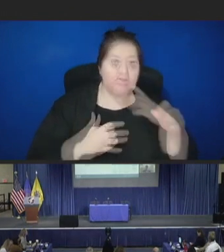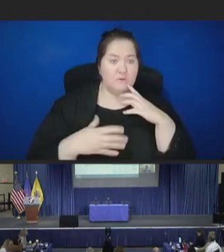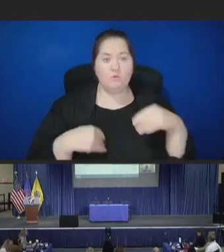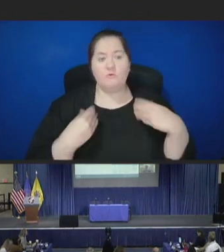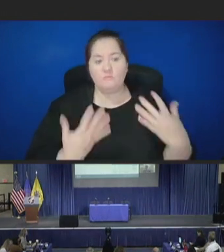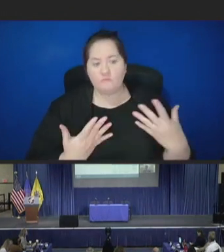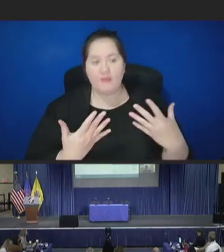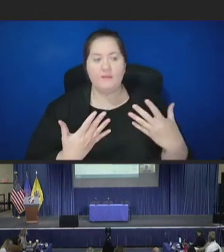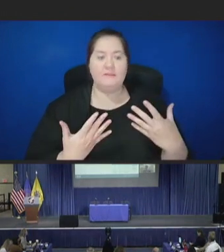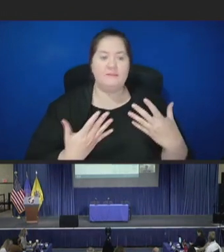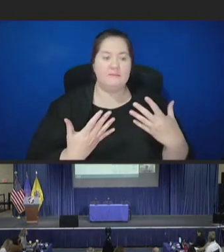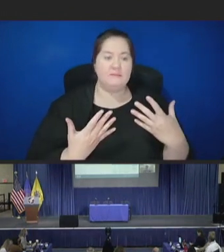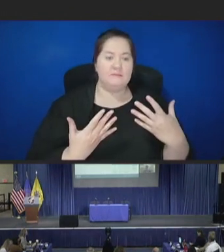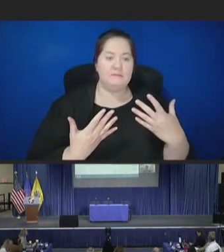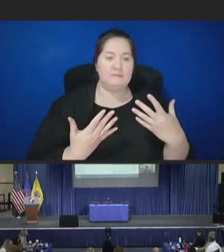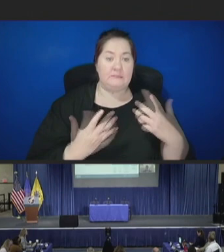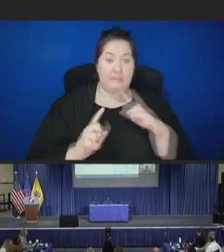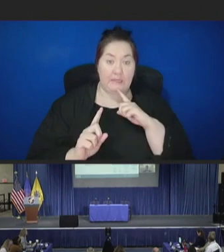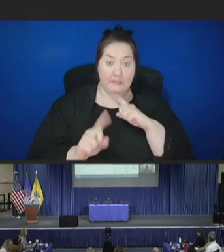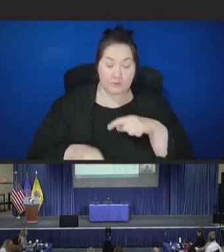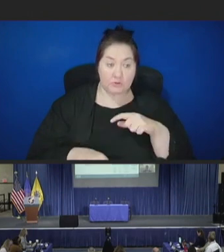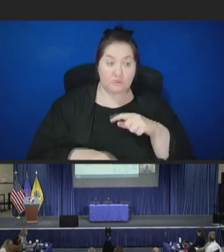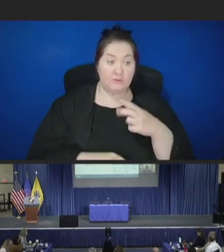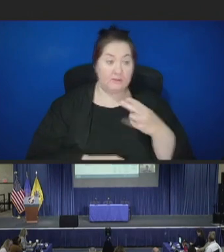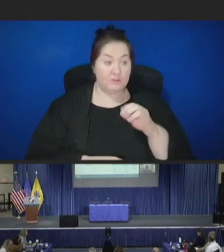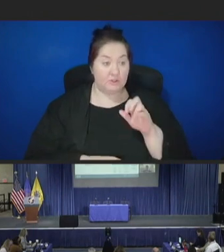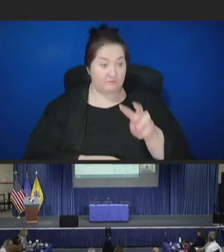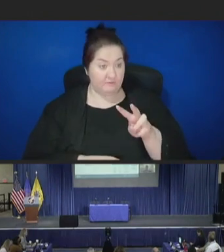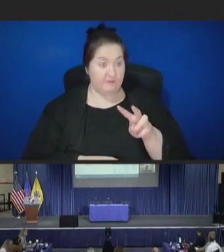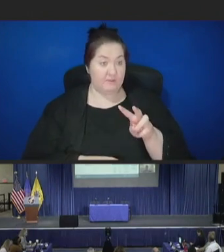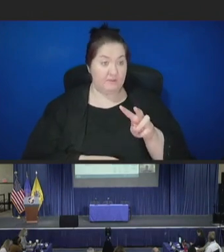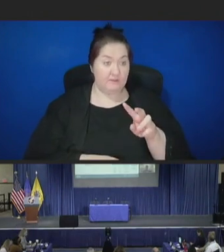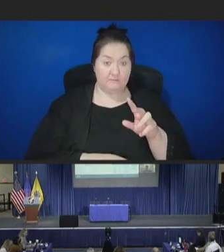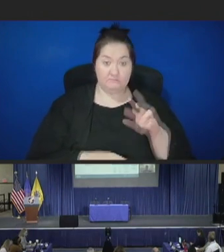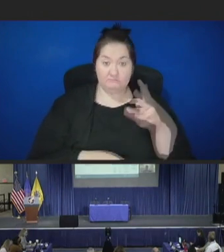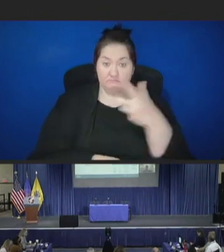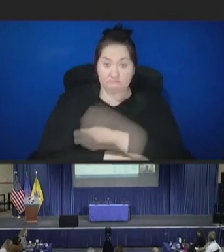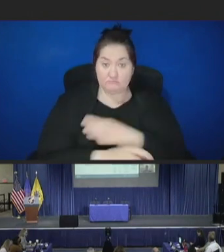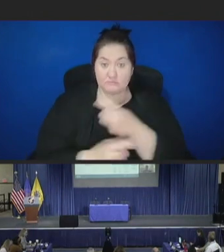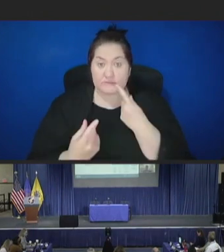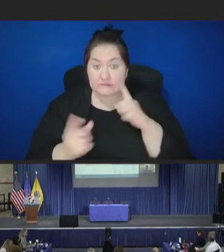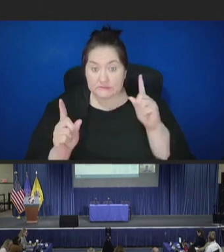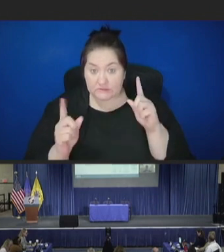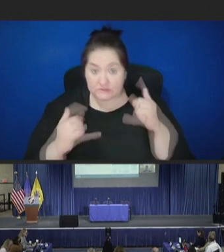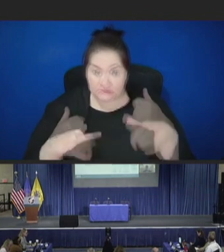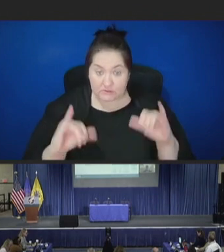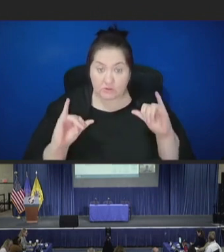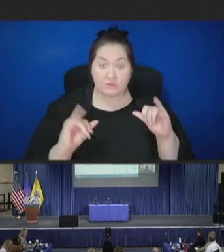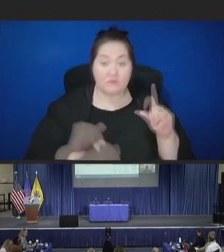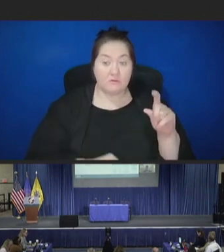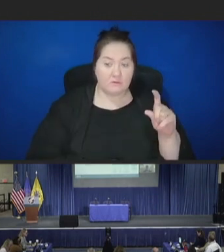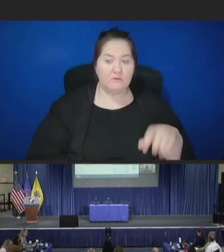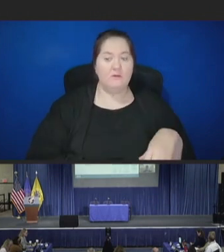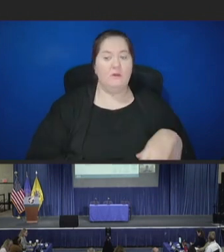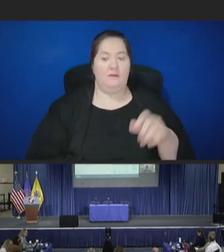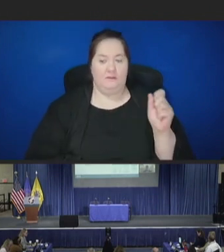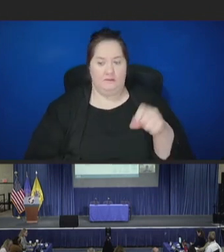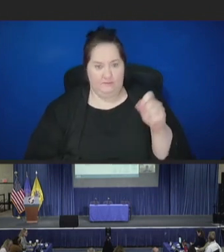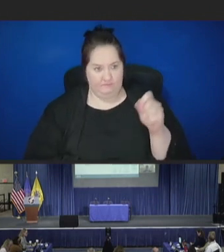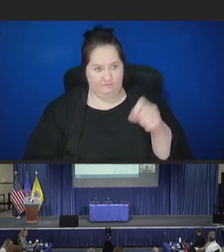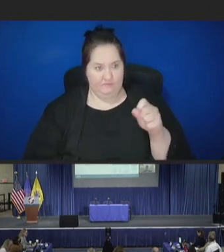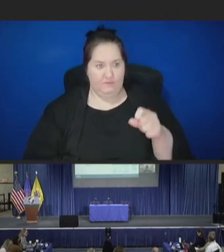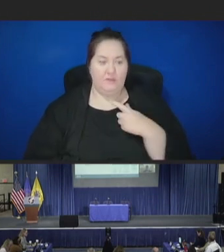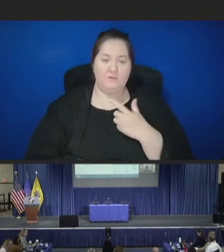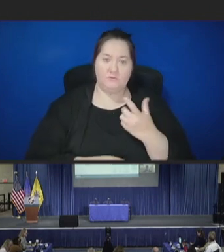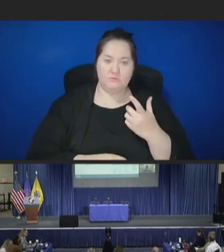indeed the answer to whether or not an HIV vaccine is achievable, and it is in large part a result of the work that